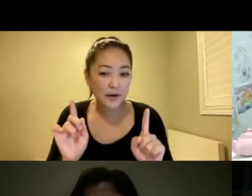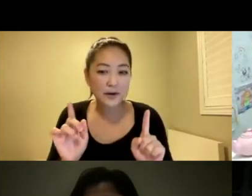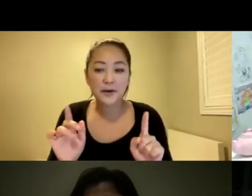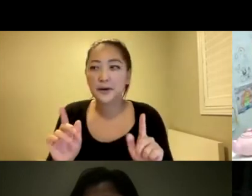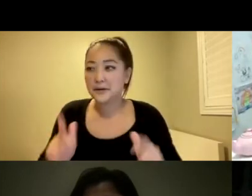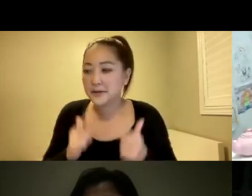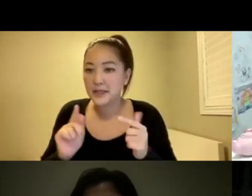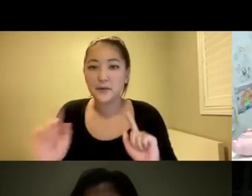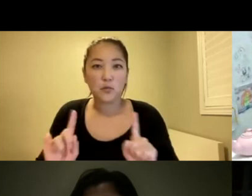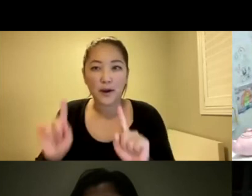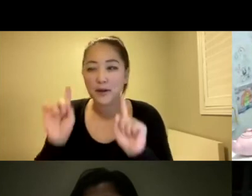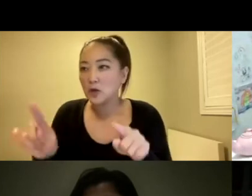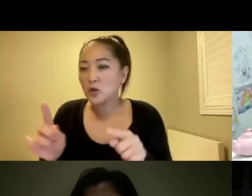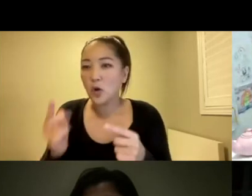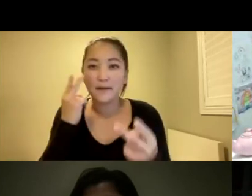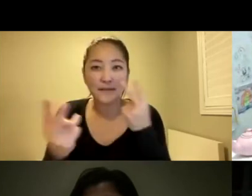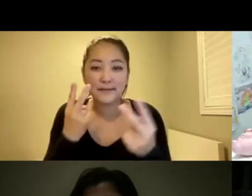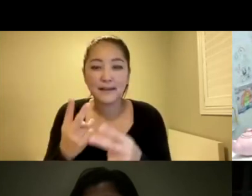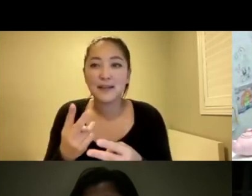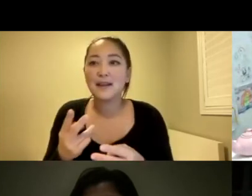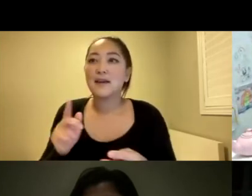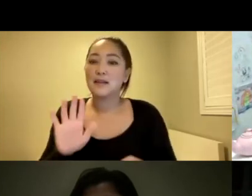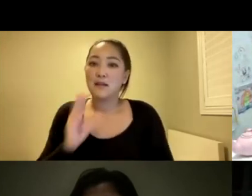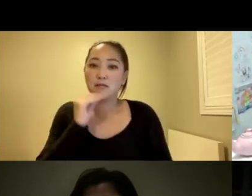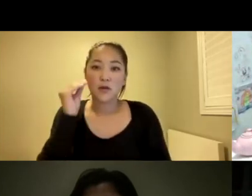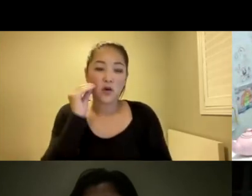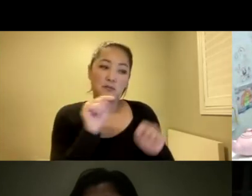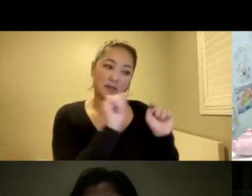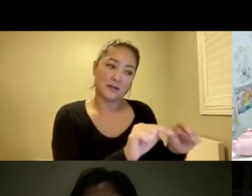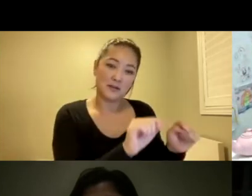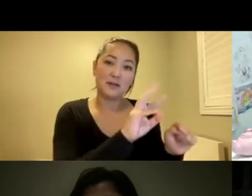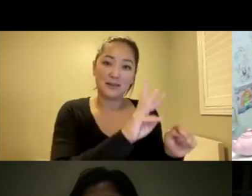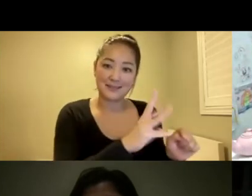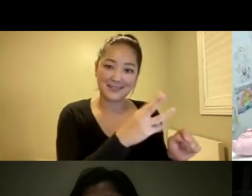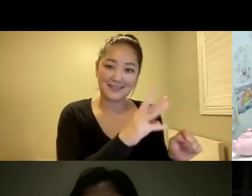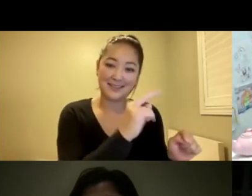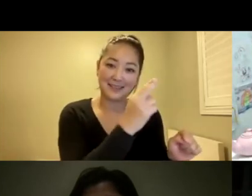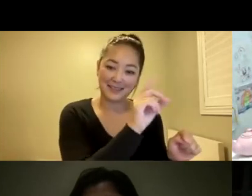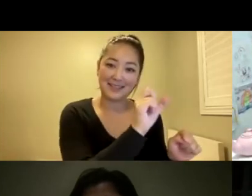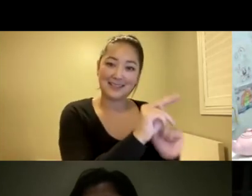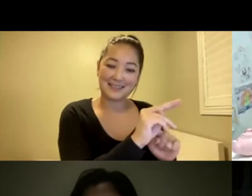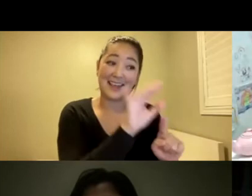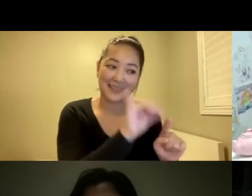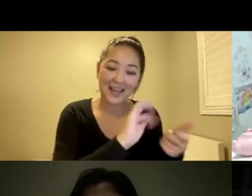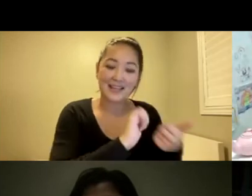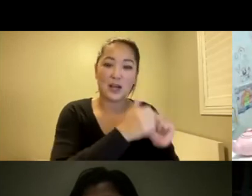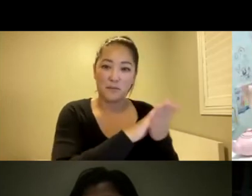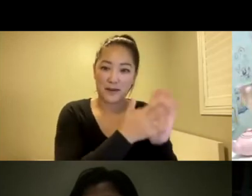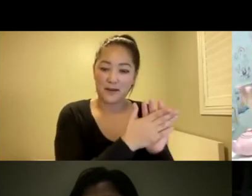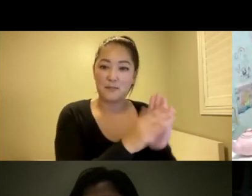at 16 Hudson. And this is how the building is a character. It's that love for that place, that location,